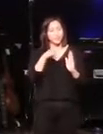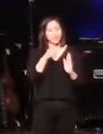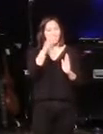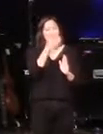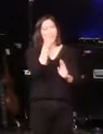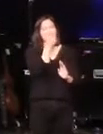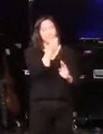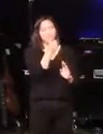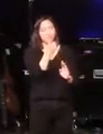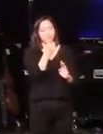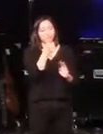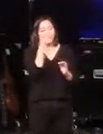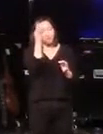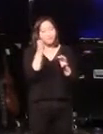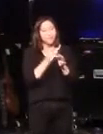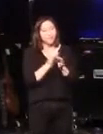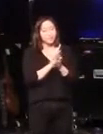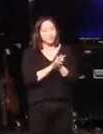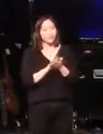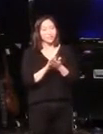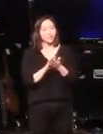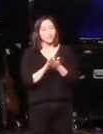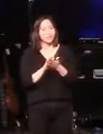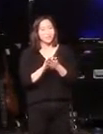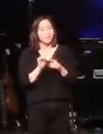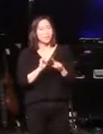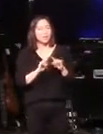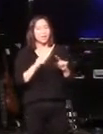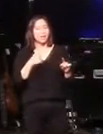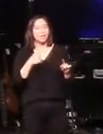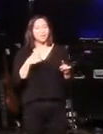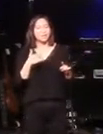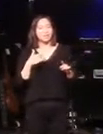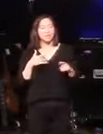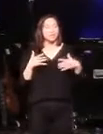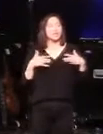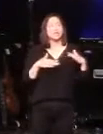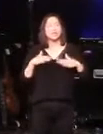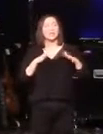And before we give them a chance, we're already anxious about it, so we just take care of it ourselves.